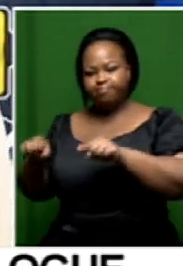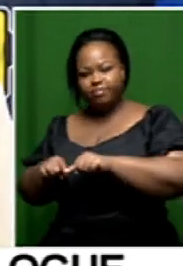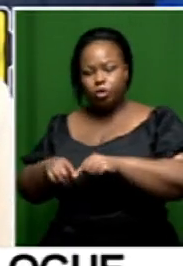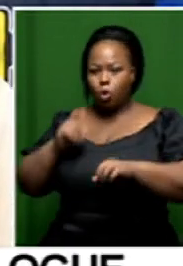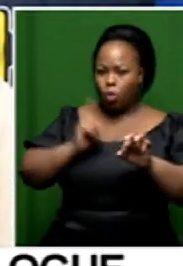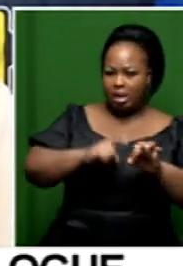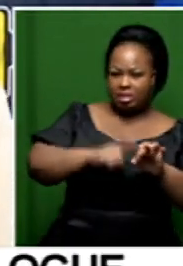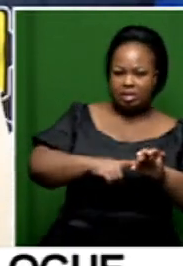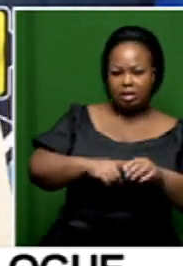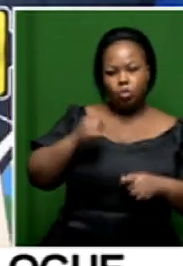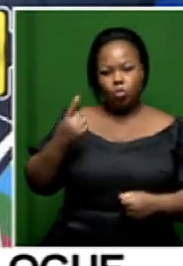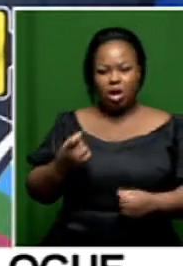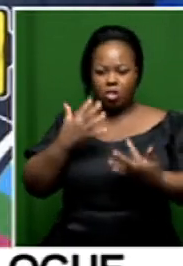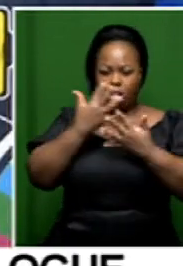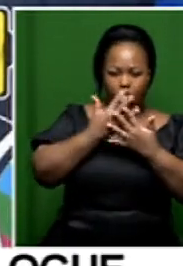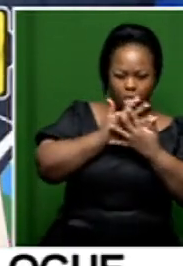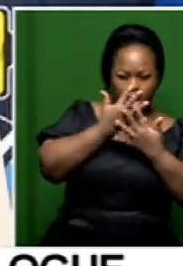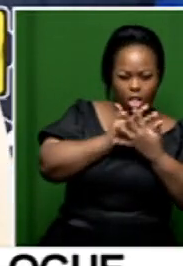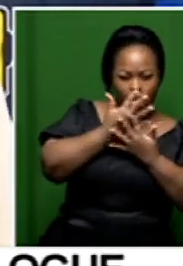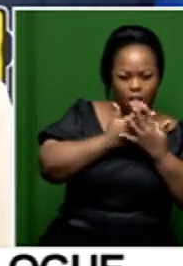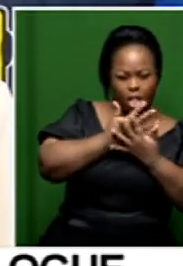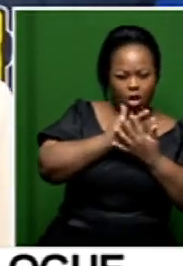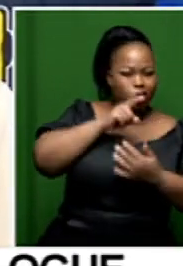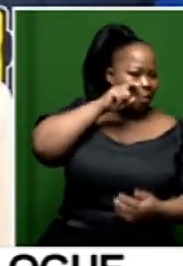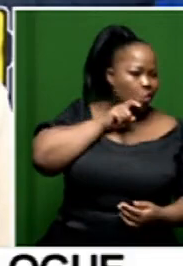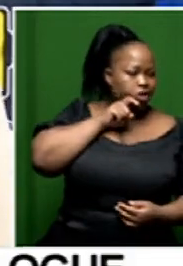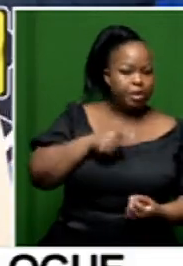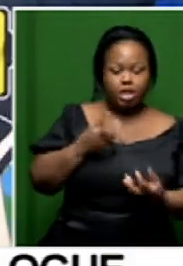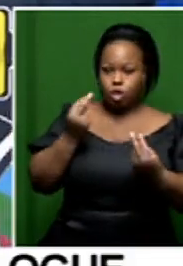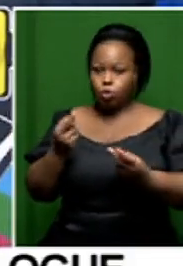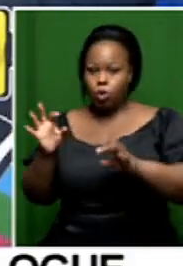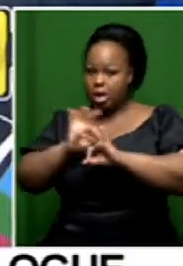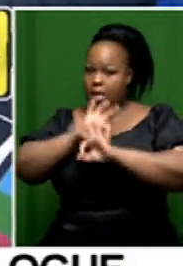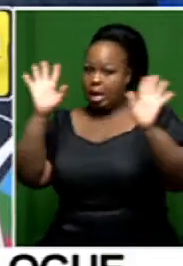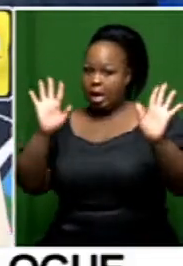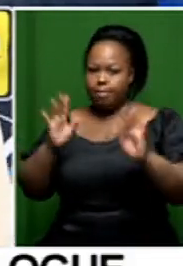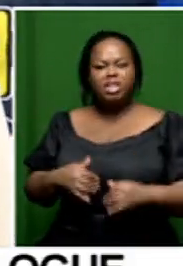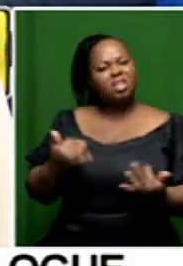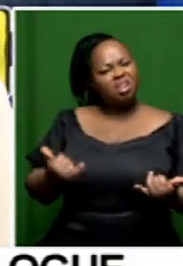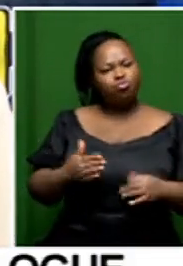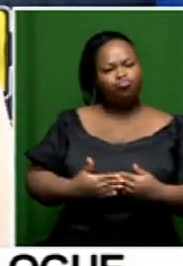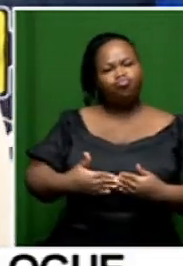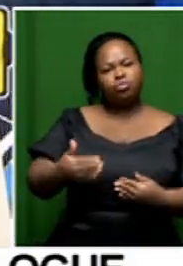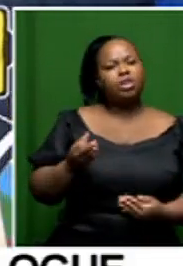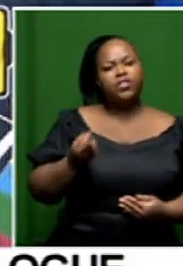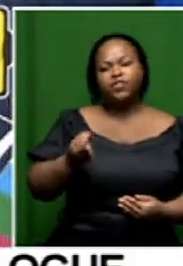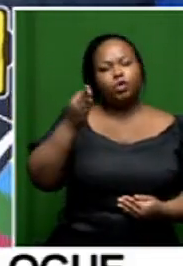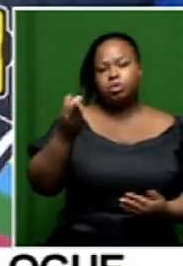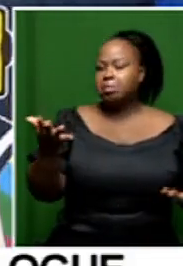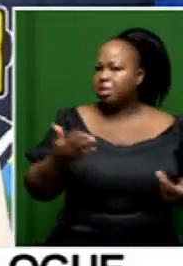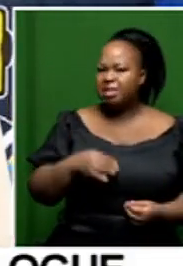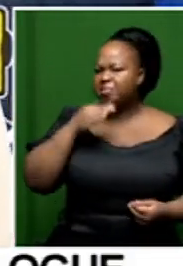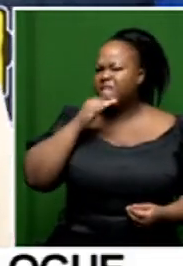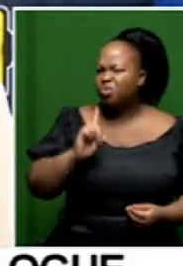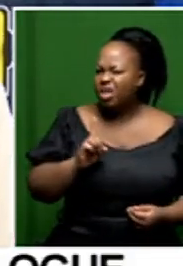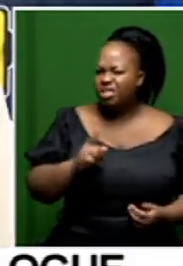the quality that you will receive from analog as opposed to digital. But, you know, going further in terms of what this